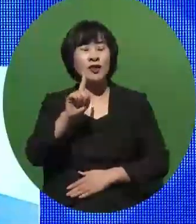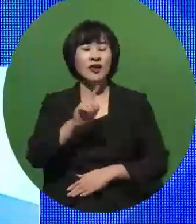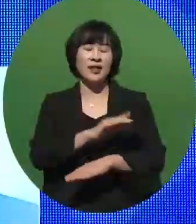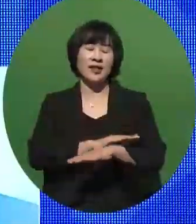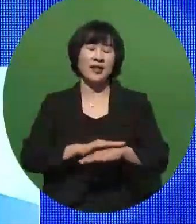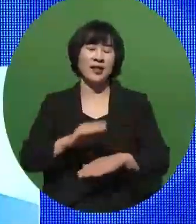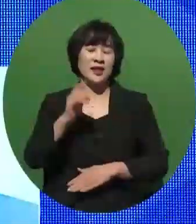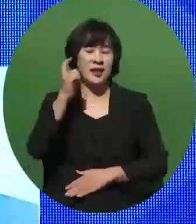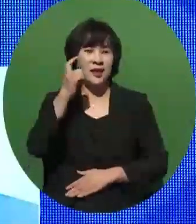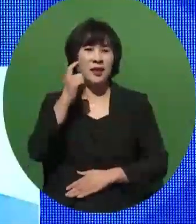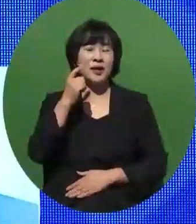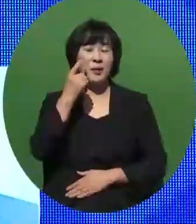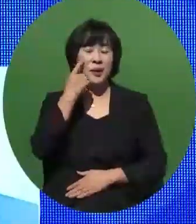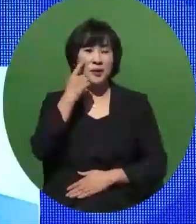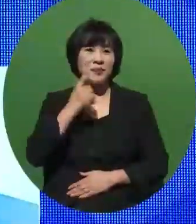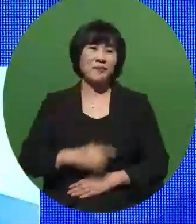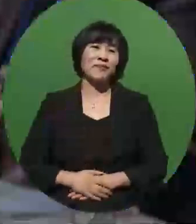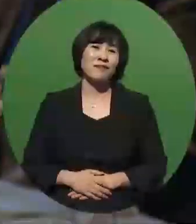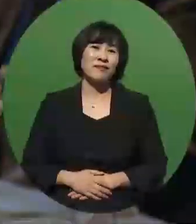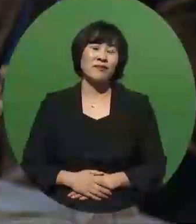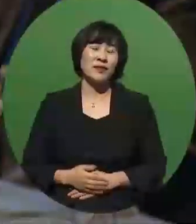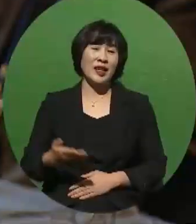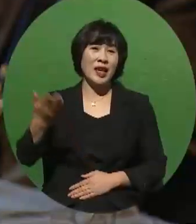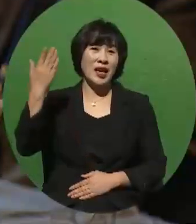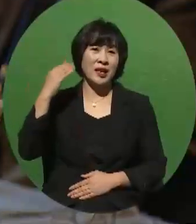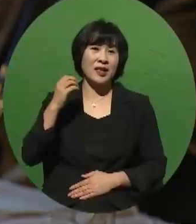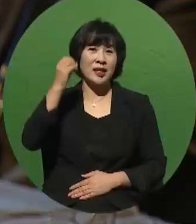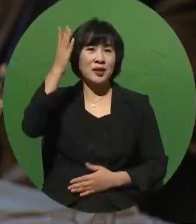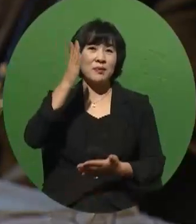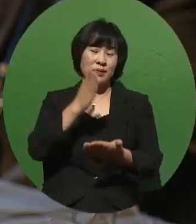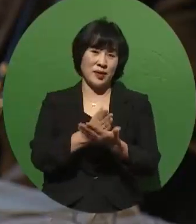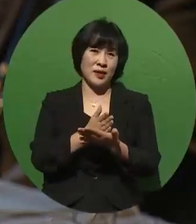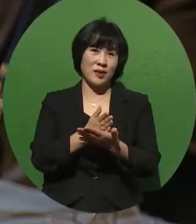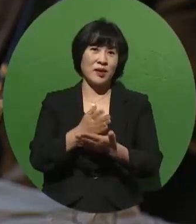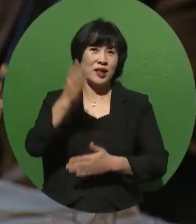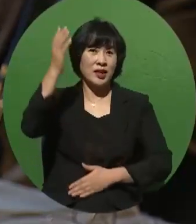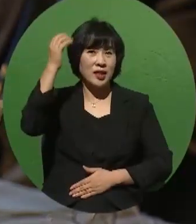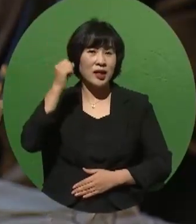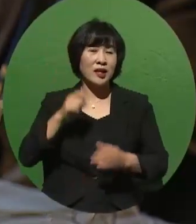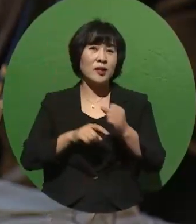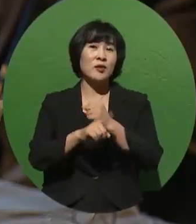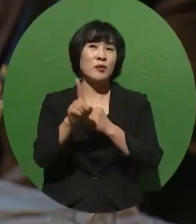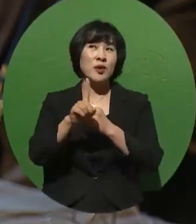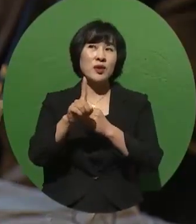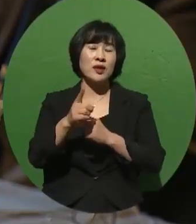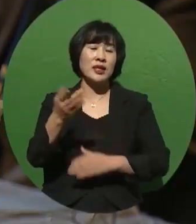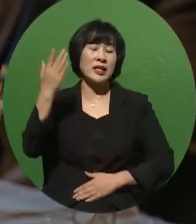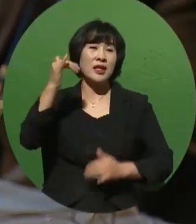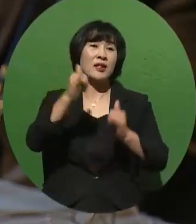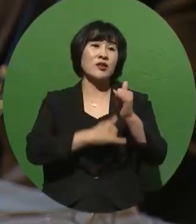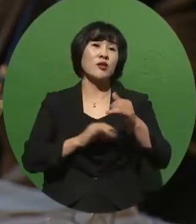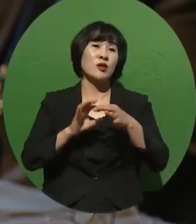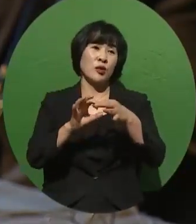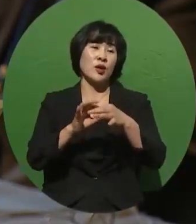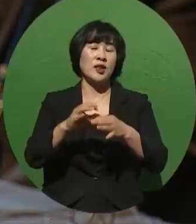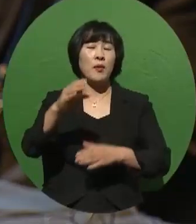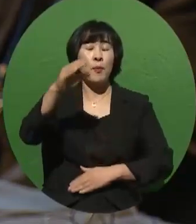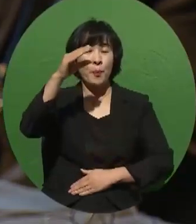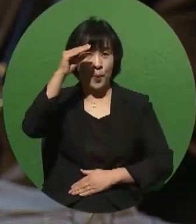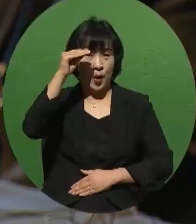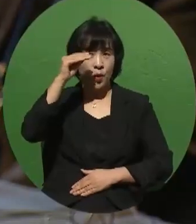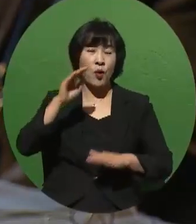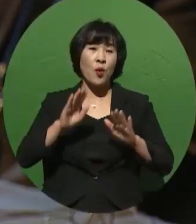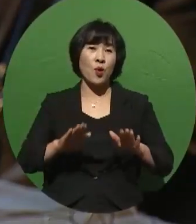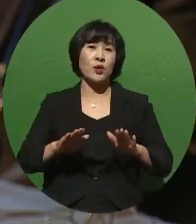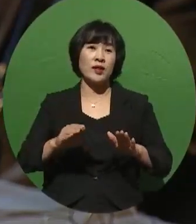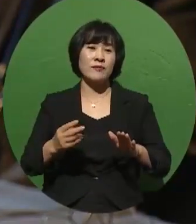lived a life, as people say, like a honeysuckle, would have done. So it is only through remembering that we can learn from the